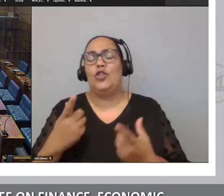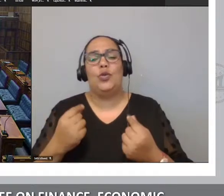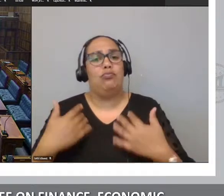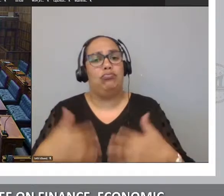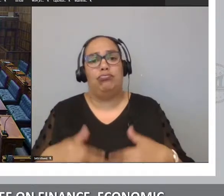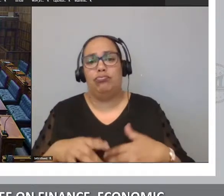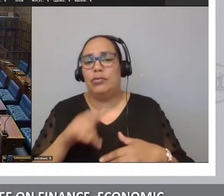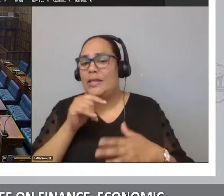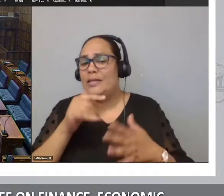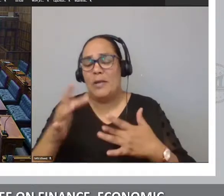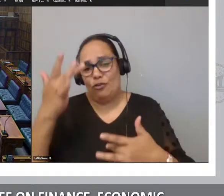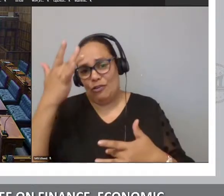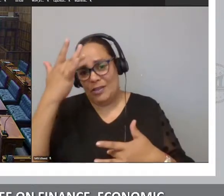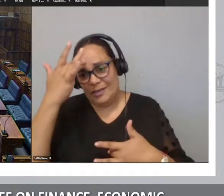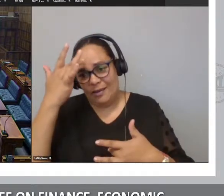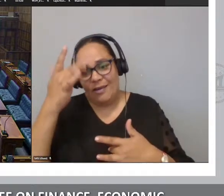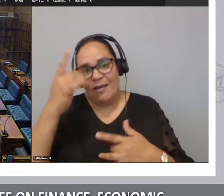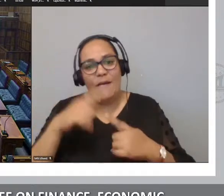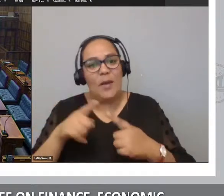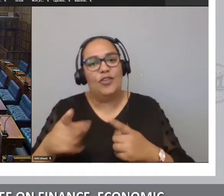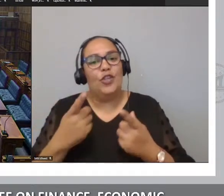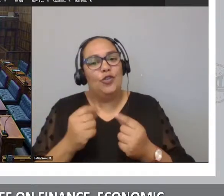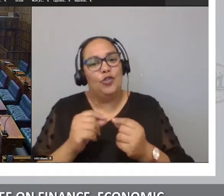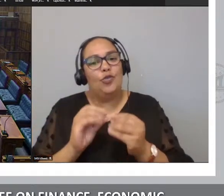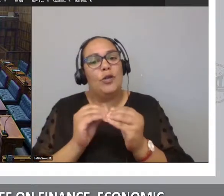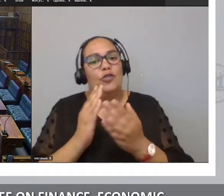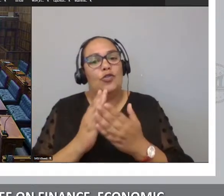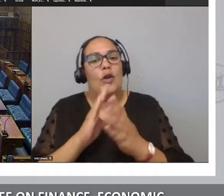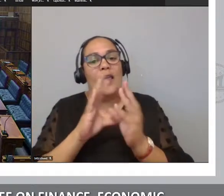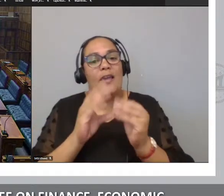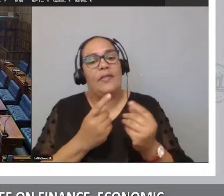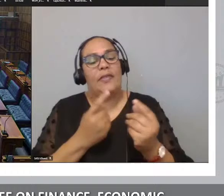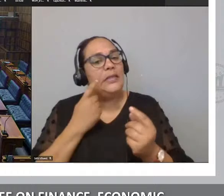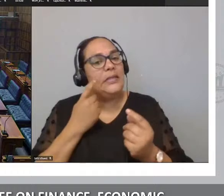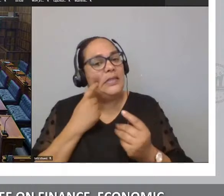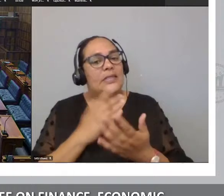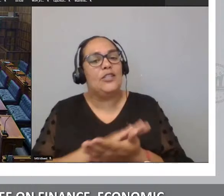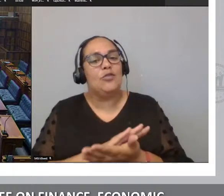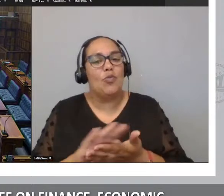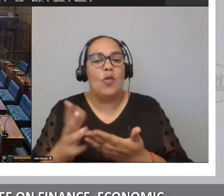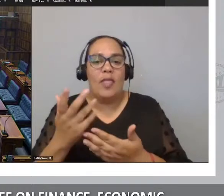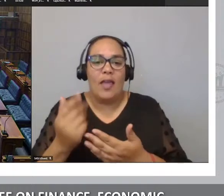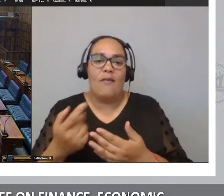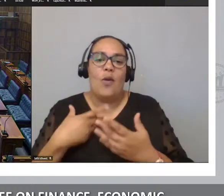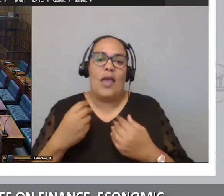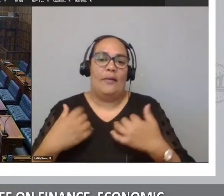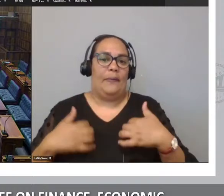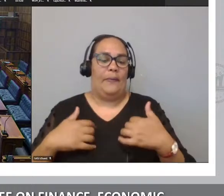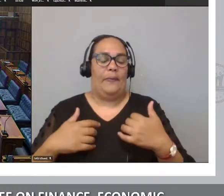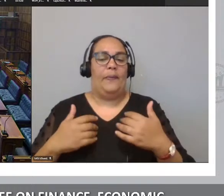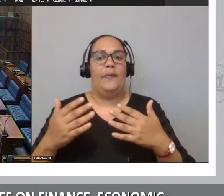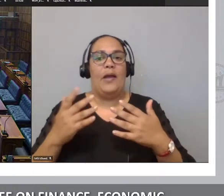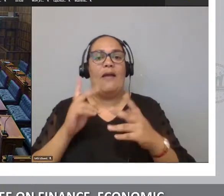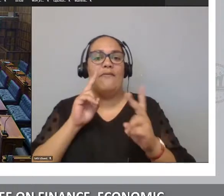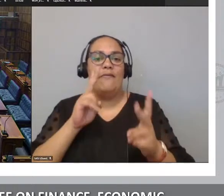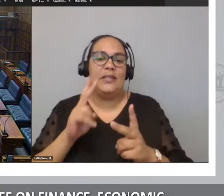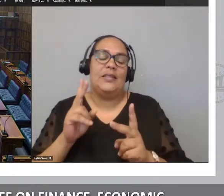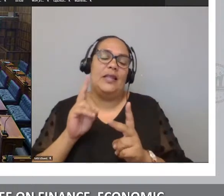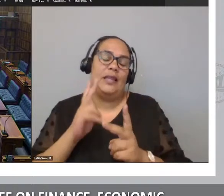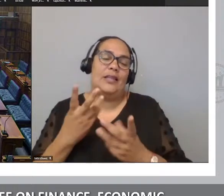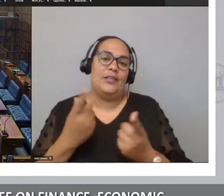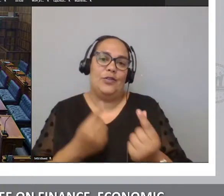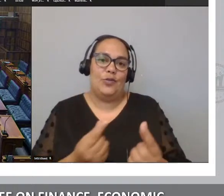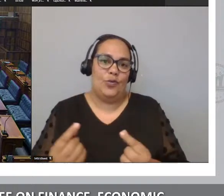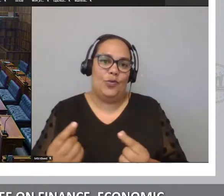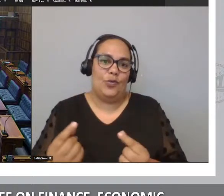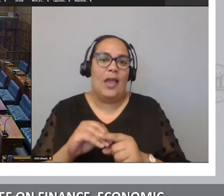she is ill um to make sure that everything runs smoothly and that we have um a very insightful array of visitors and guests um